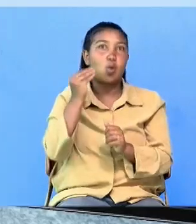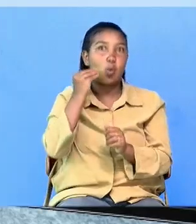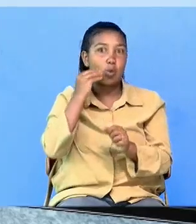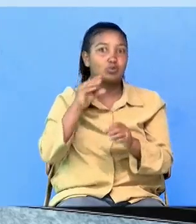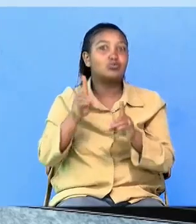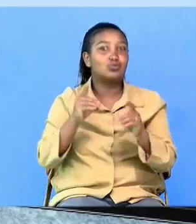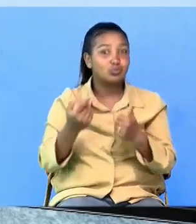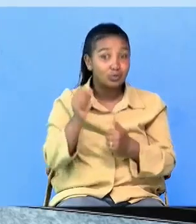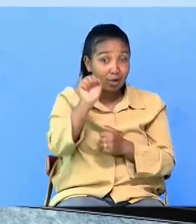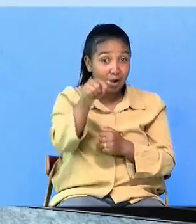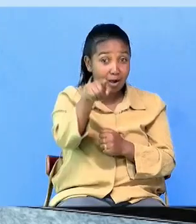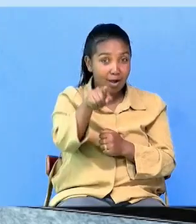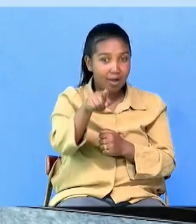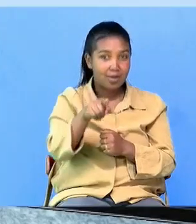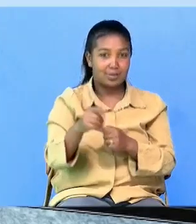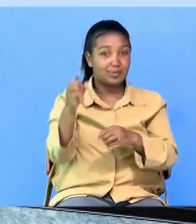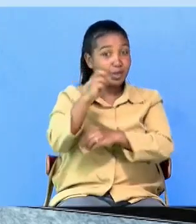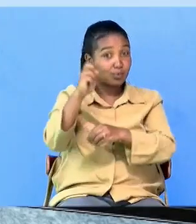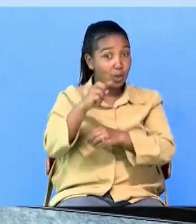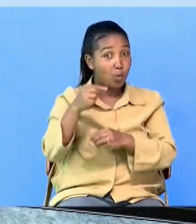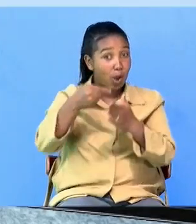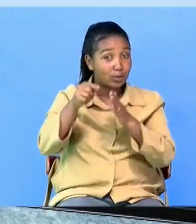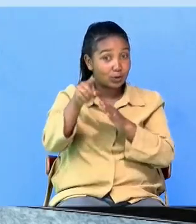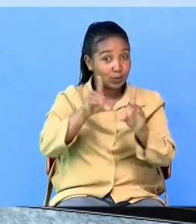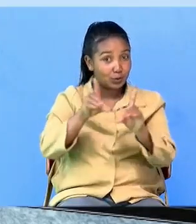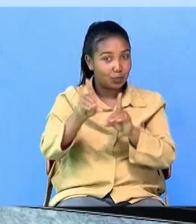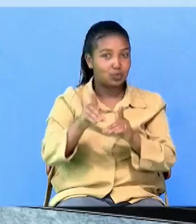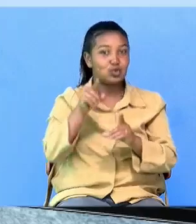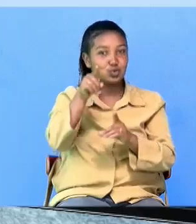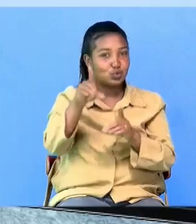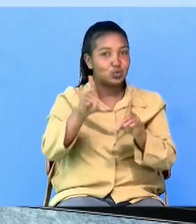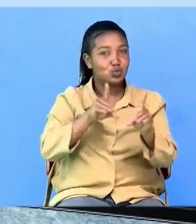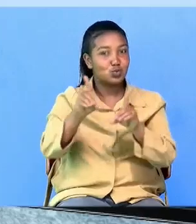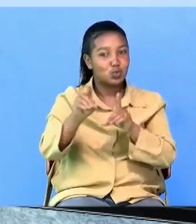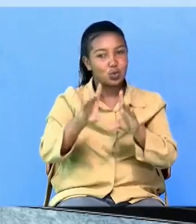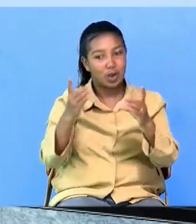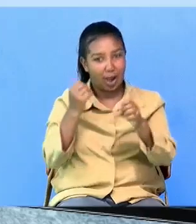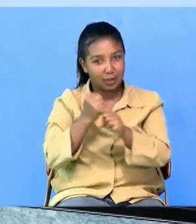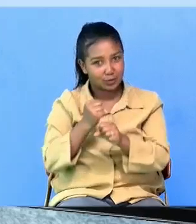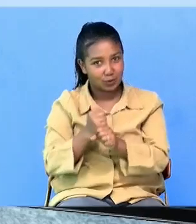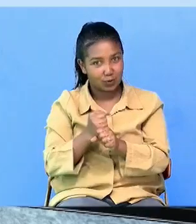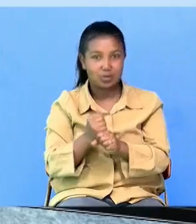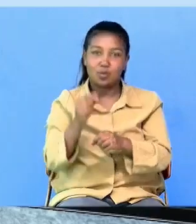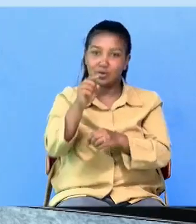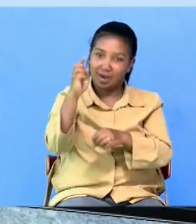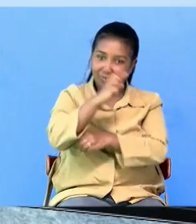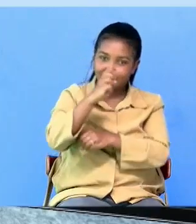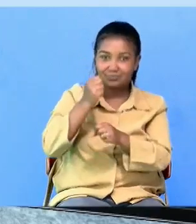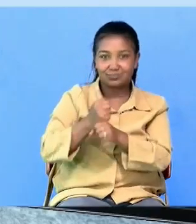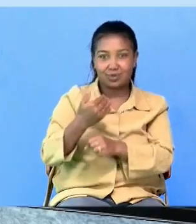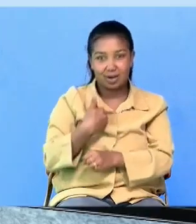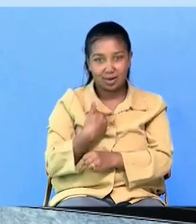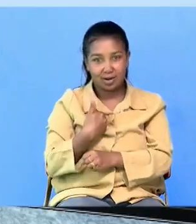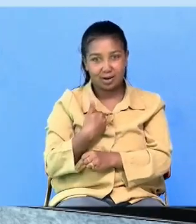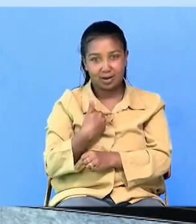Yeah, you do your homework. That's your day-to-day activity. You do your classwork. That's your day-to-day activity.